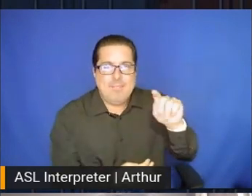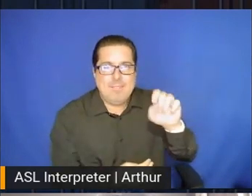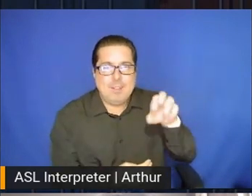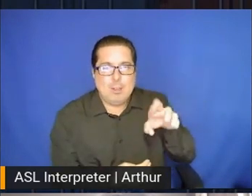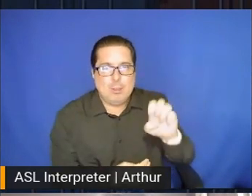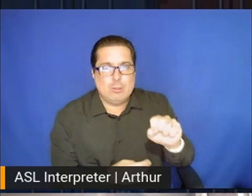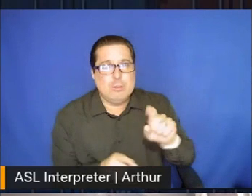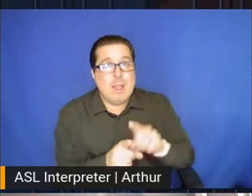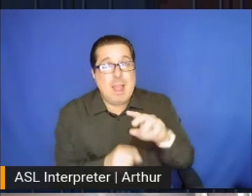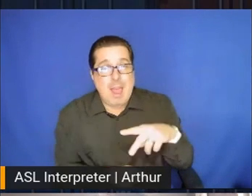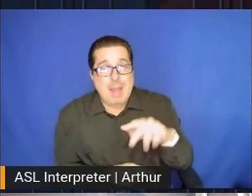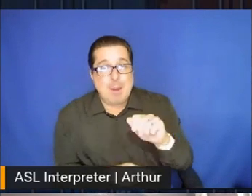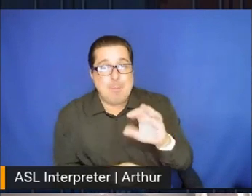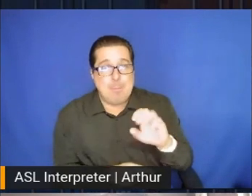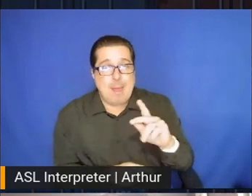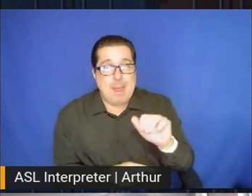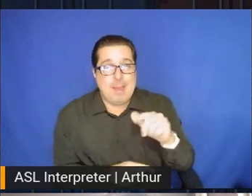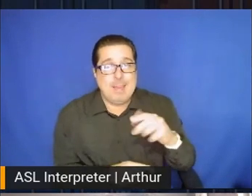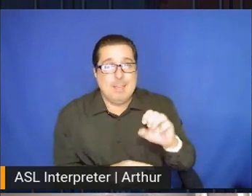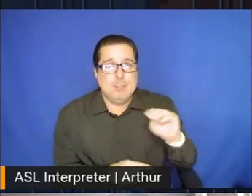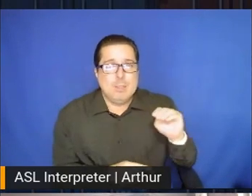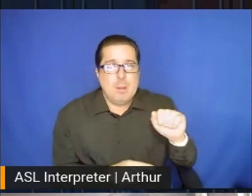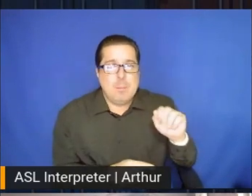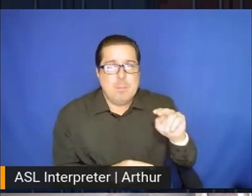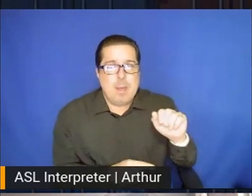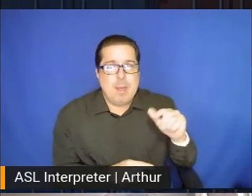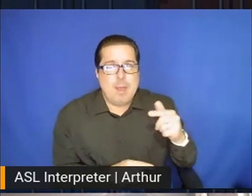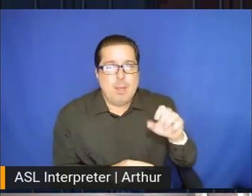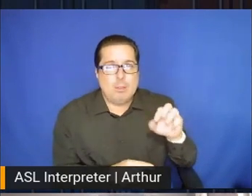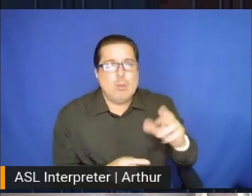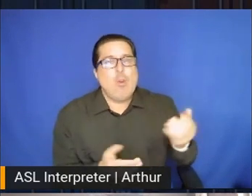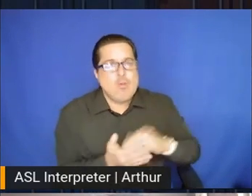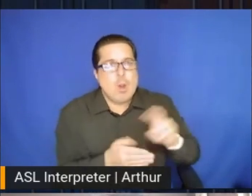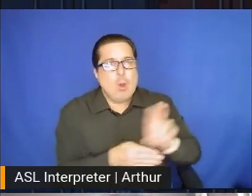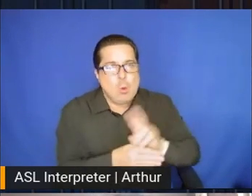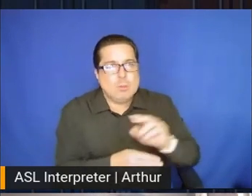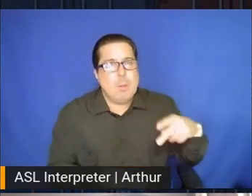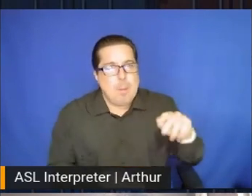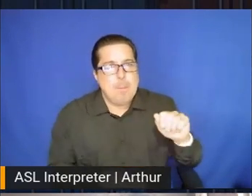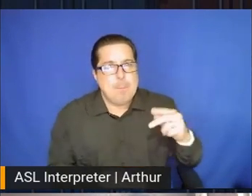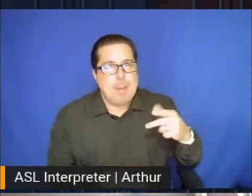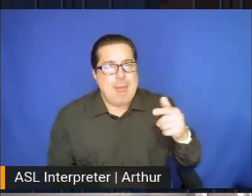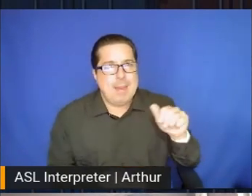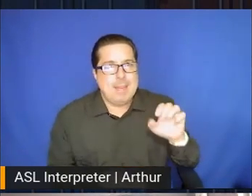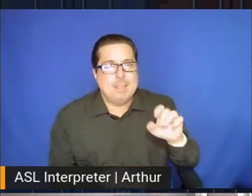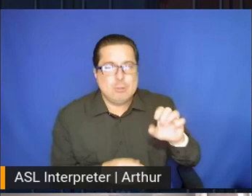package managers, right? Reusable packages that you can publish to the standard package managers.